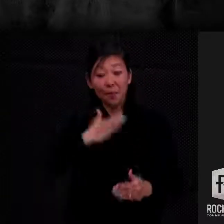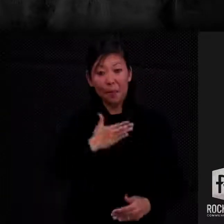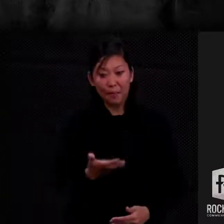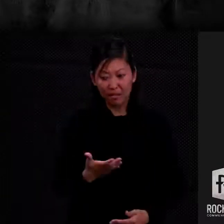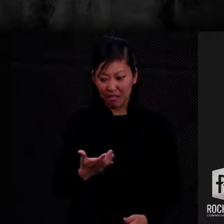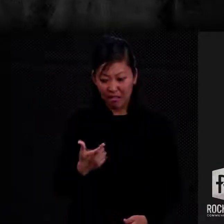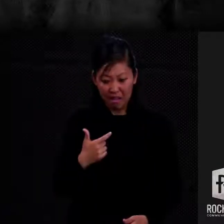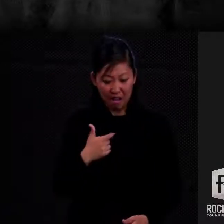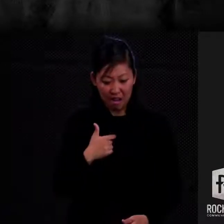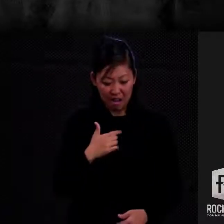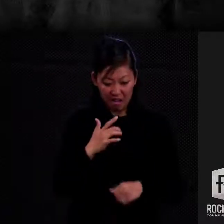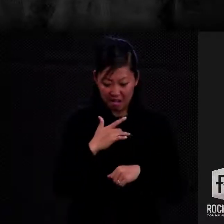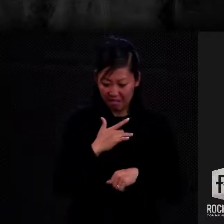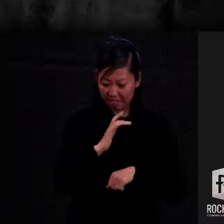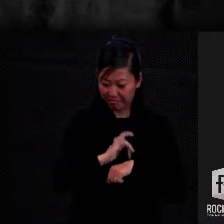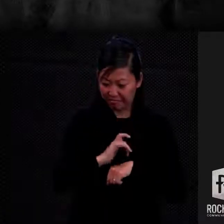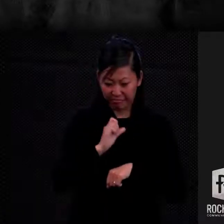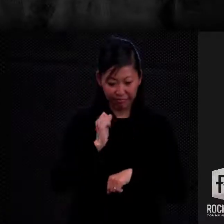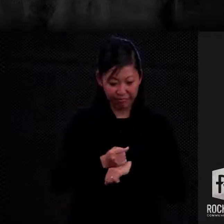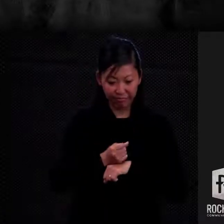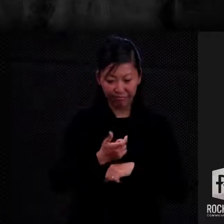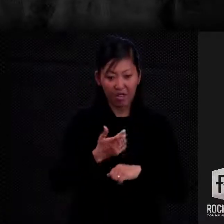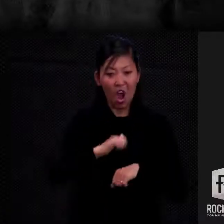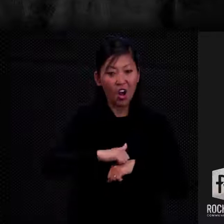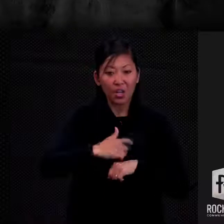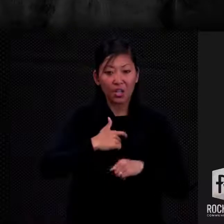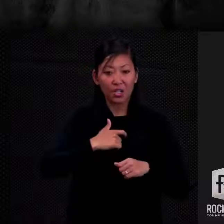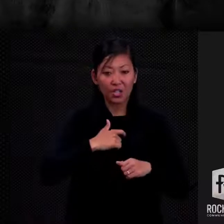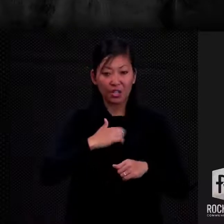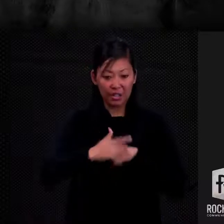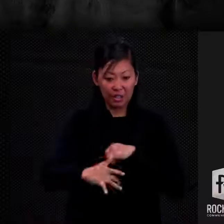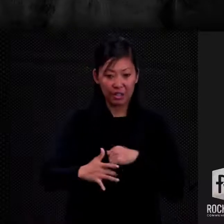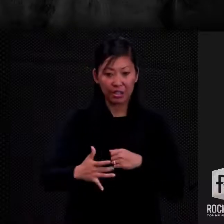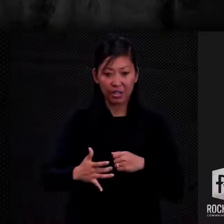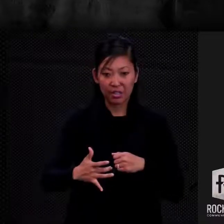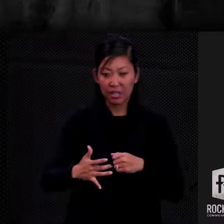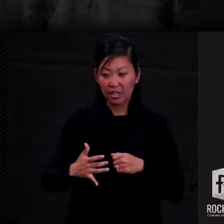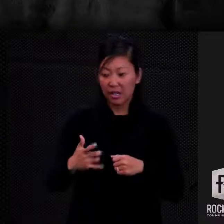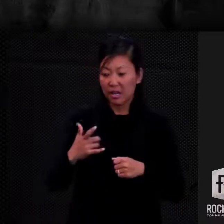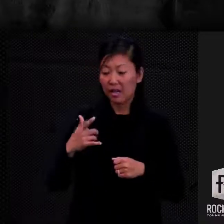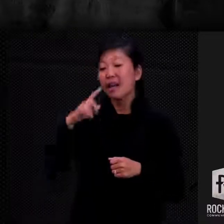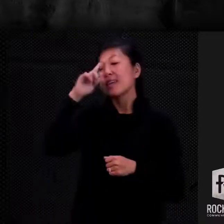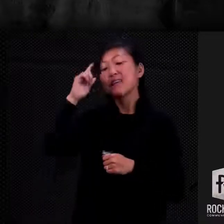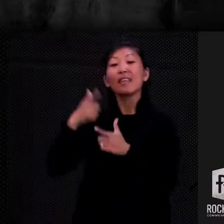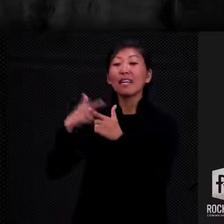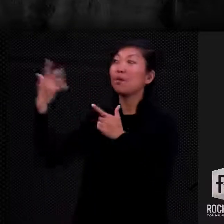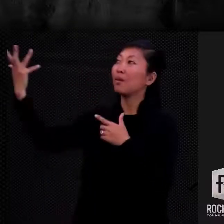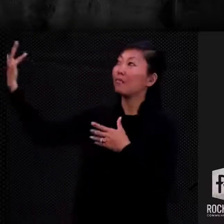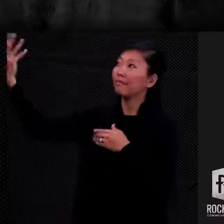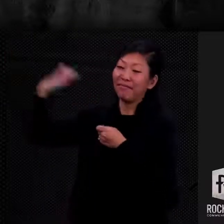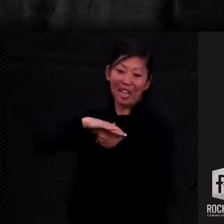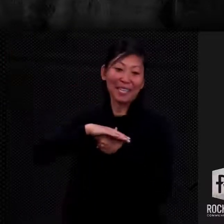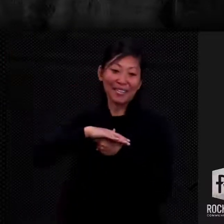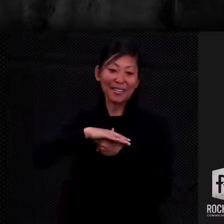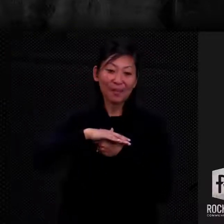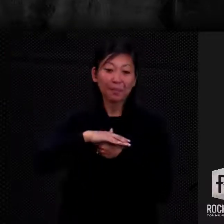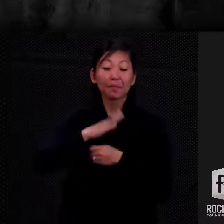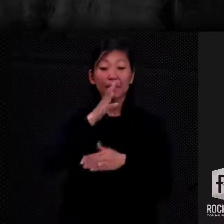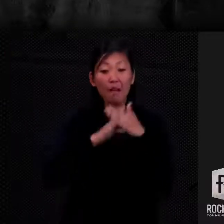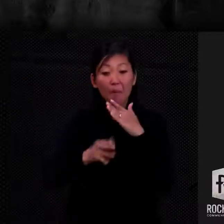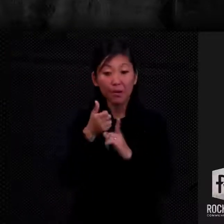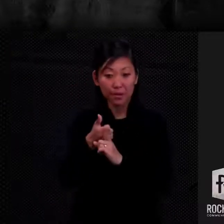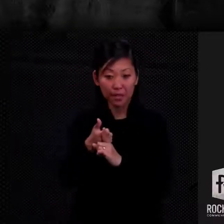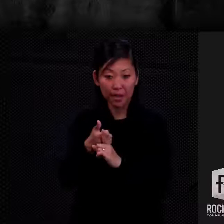the one who inherit the kingdom. Or as verse 10 says, humble yourselves before the Lord, and he will exalt